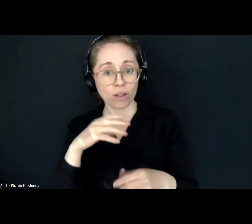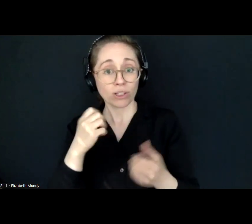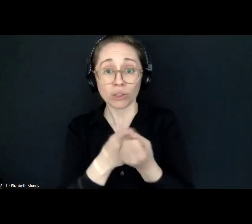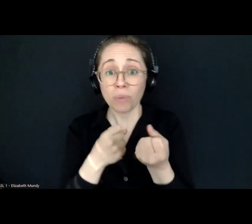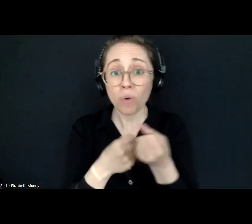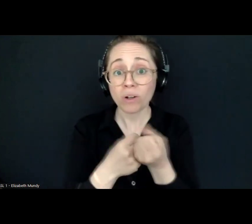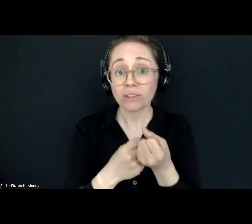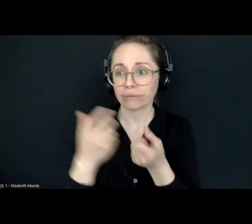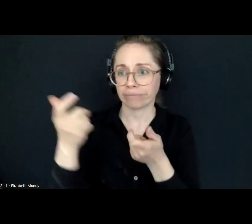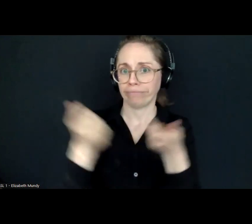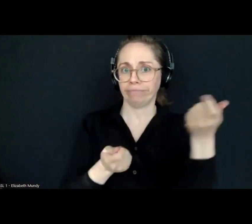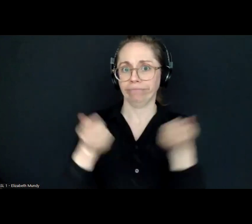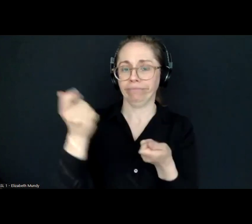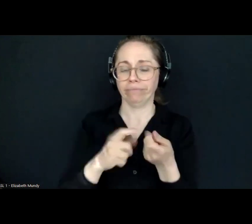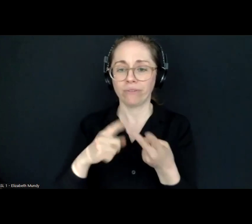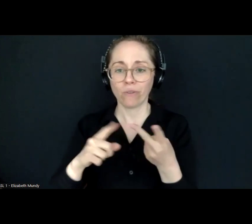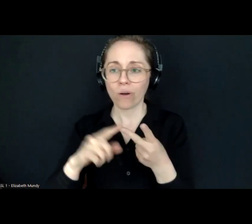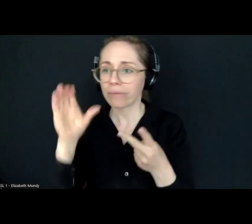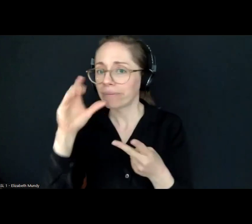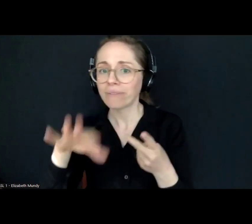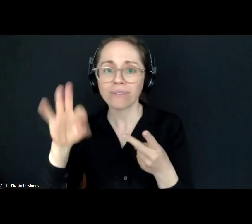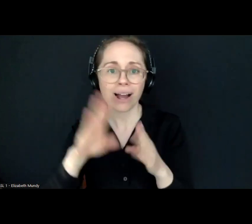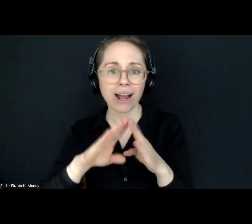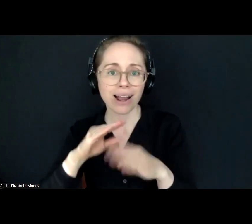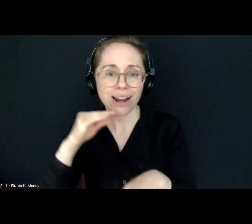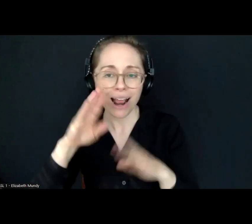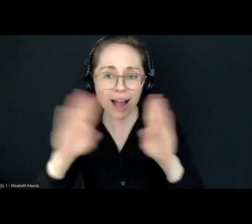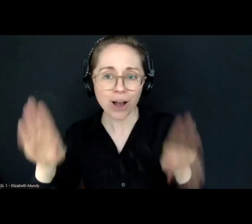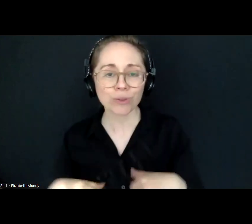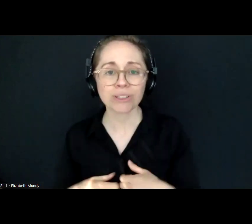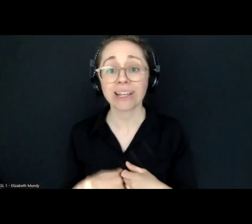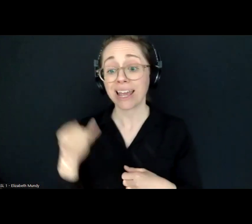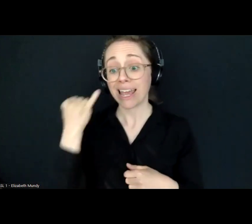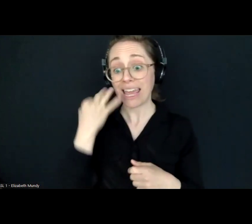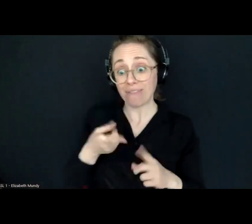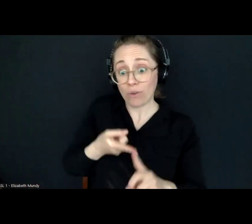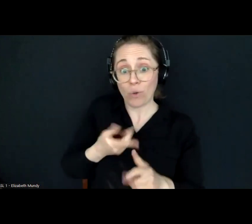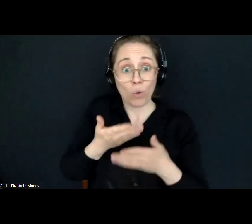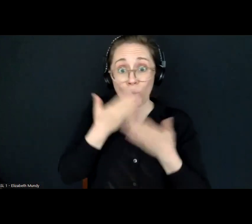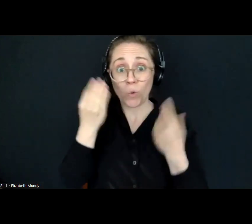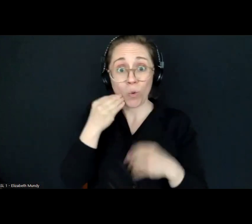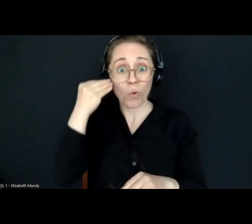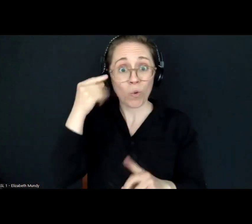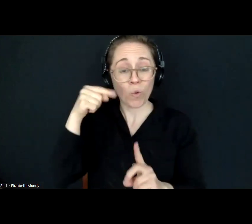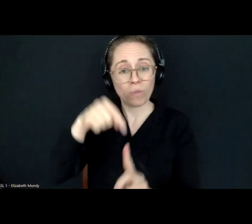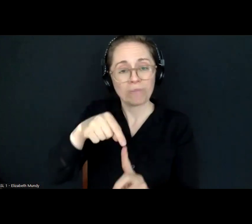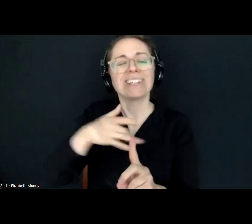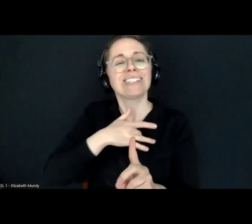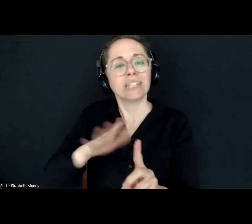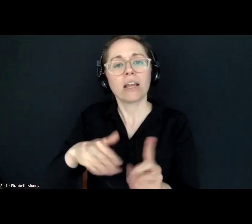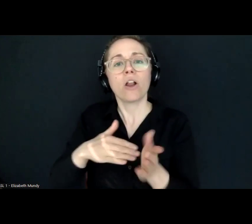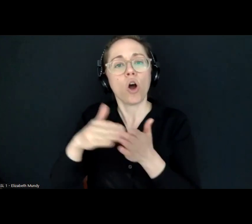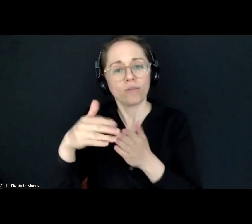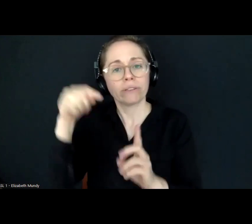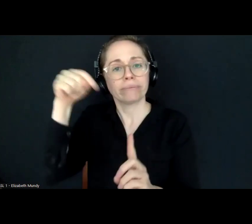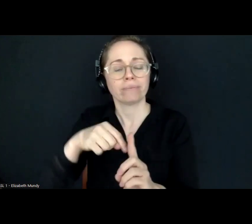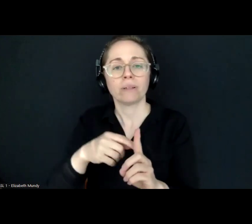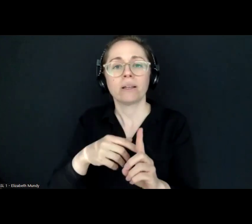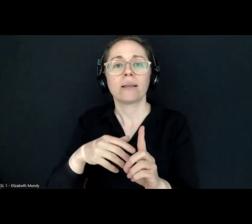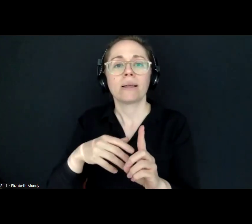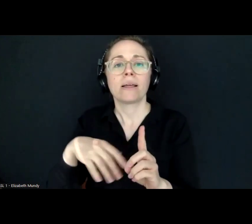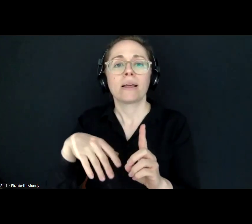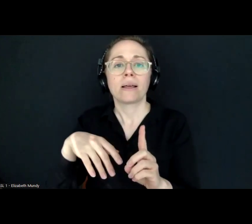know, folks who are unhoused, who are older adults, are often people of color disproportionately,